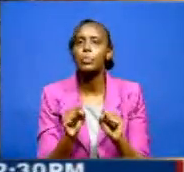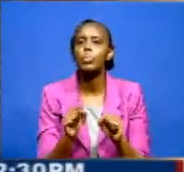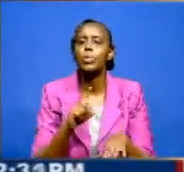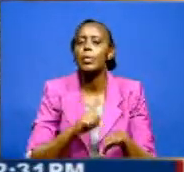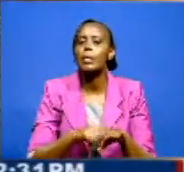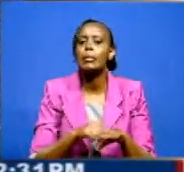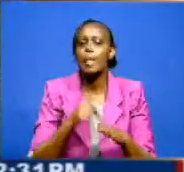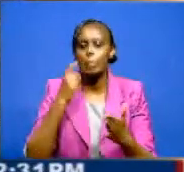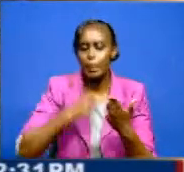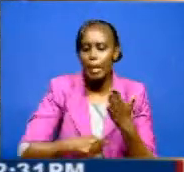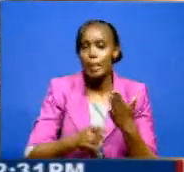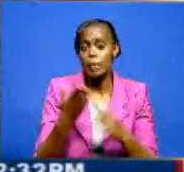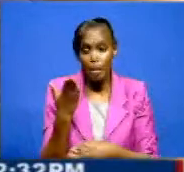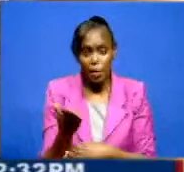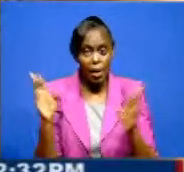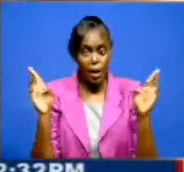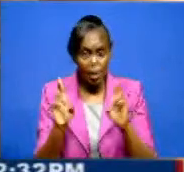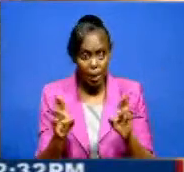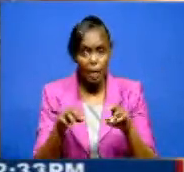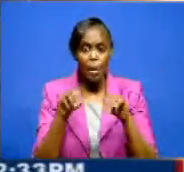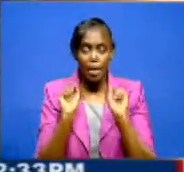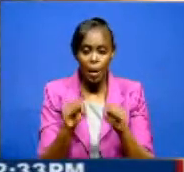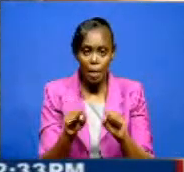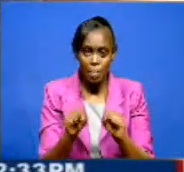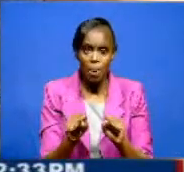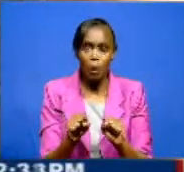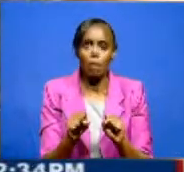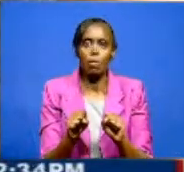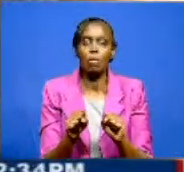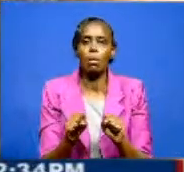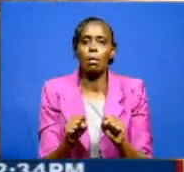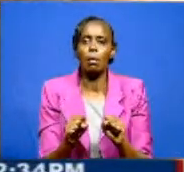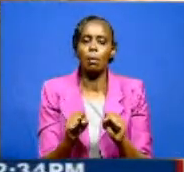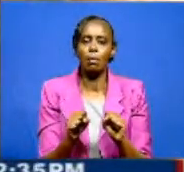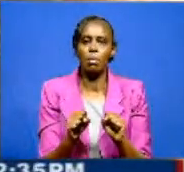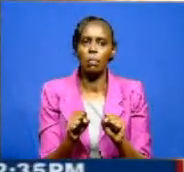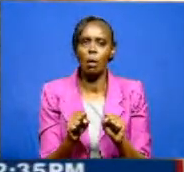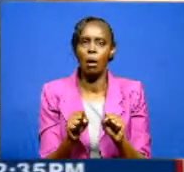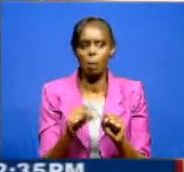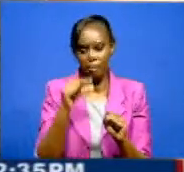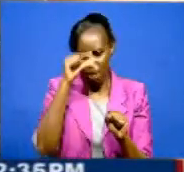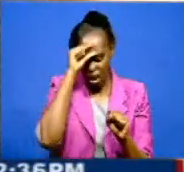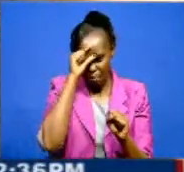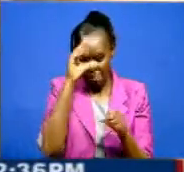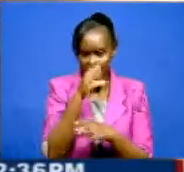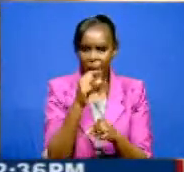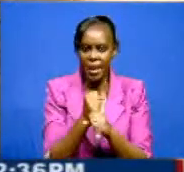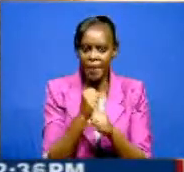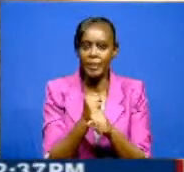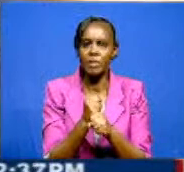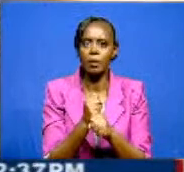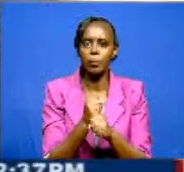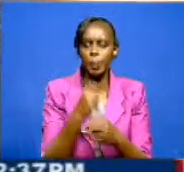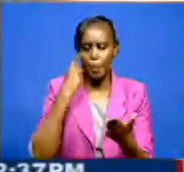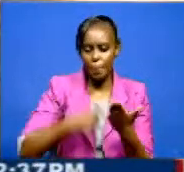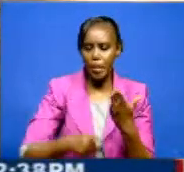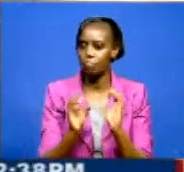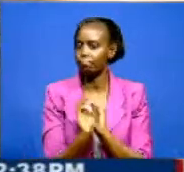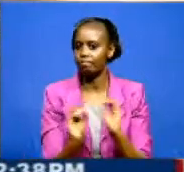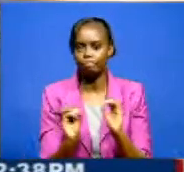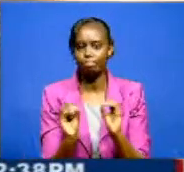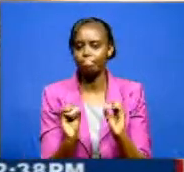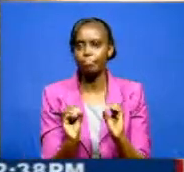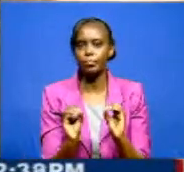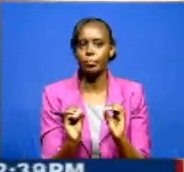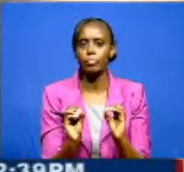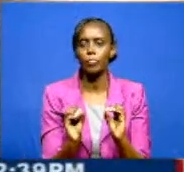these taxes are due, they can be able to, if it is a government entity, they do not penalize these